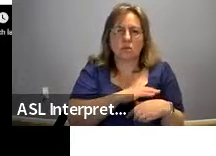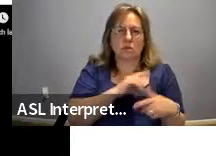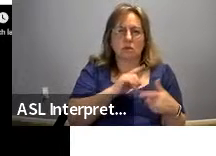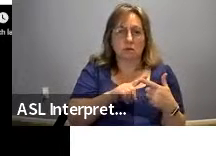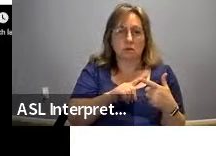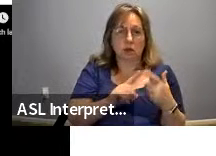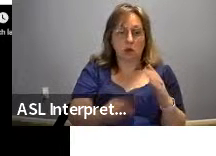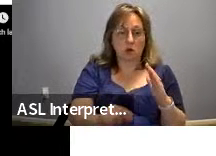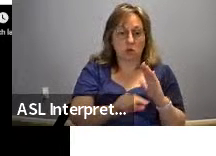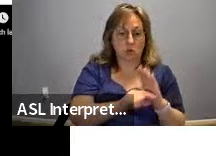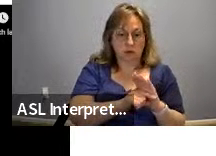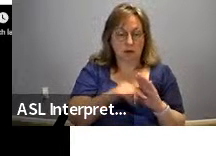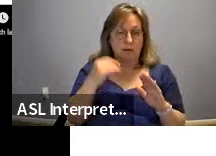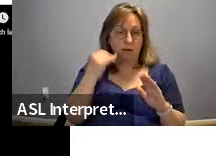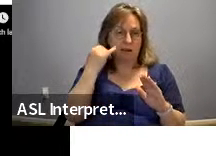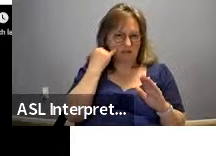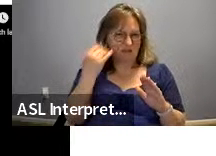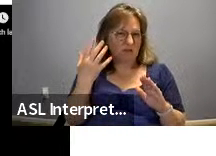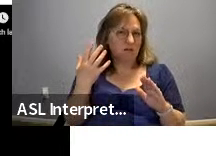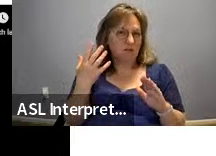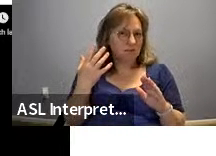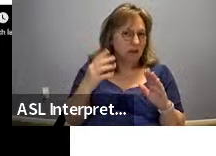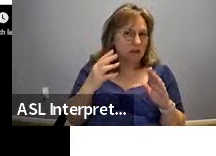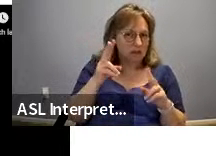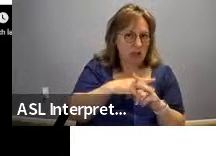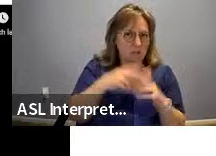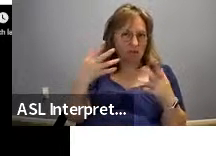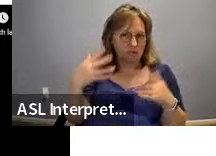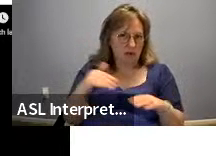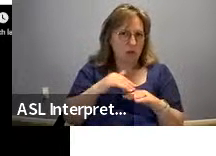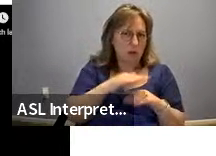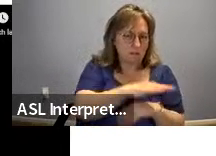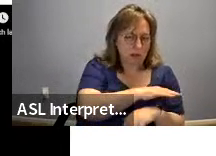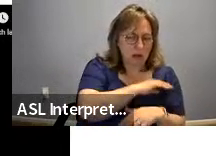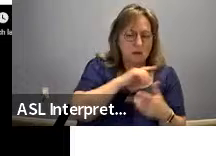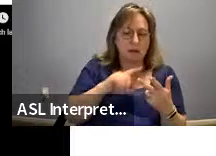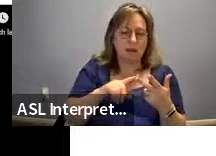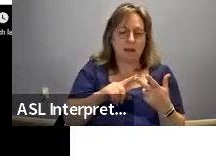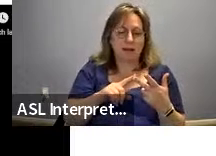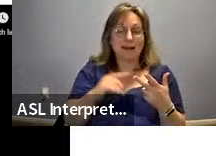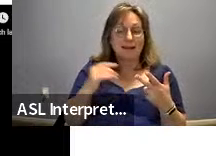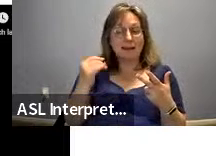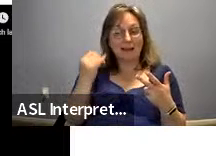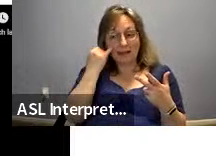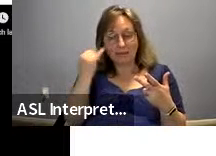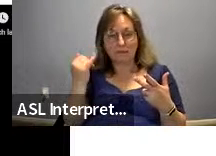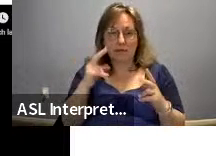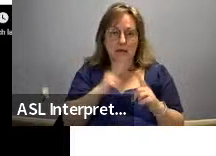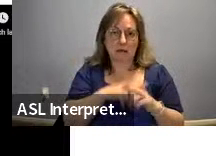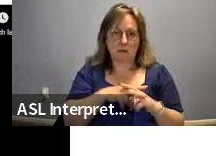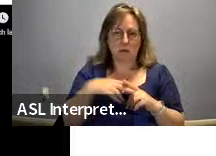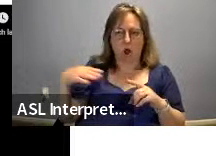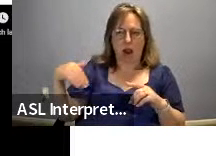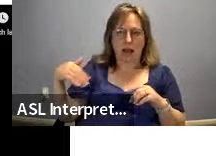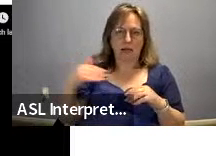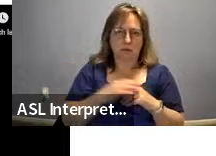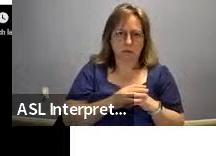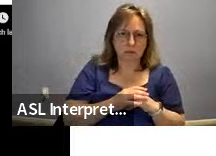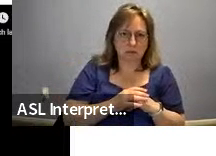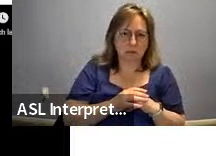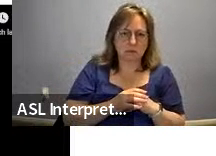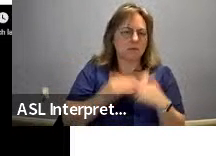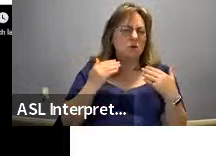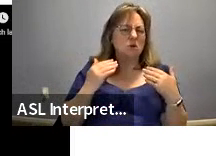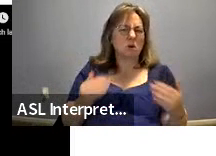on completed assignments, and whether or not assignments are late. Let's go ahead and play the